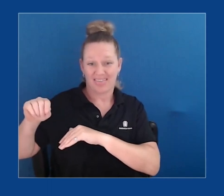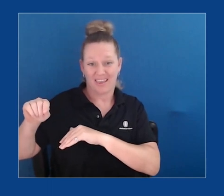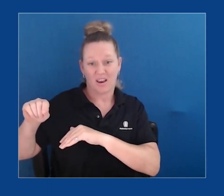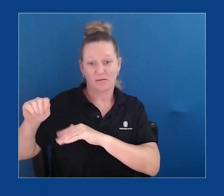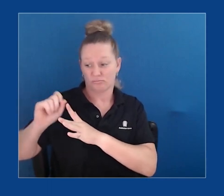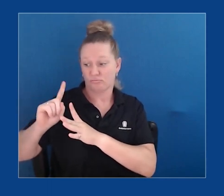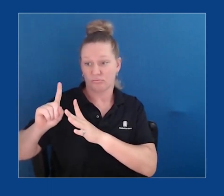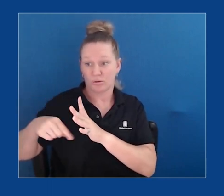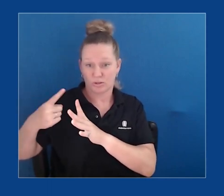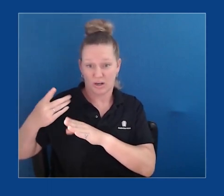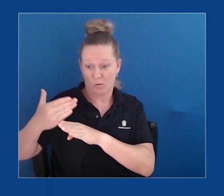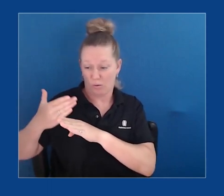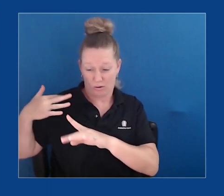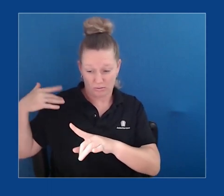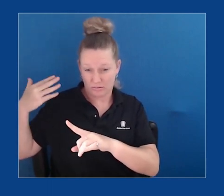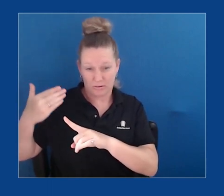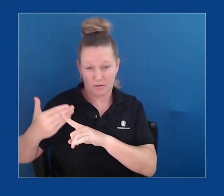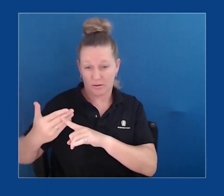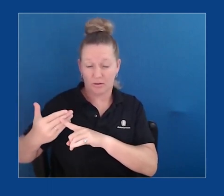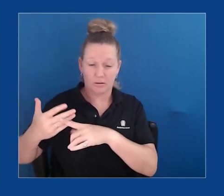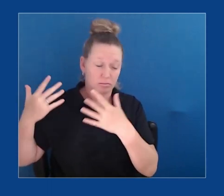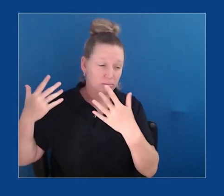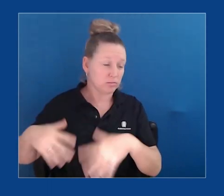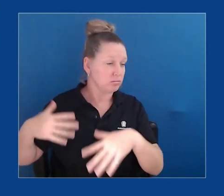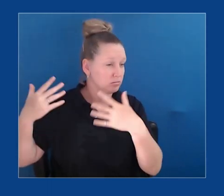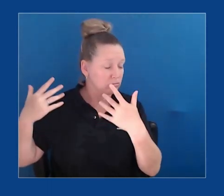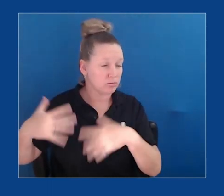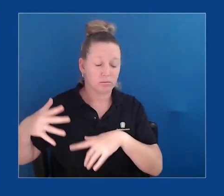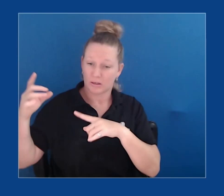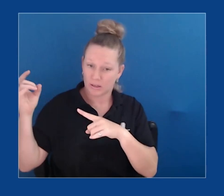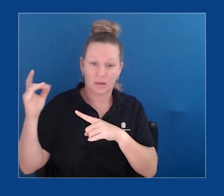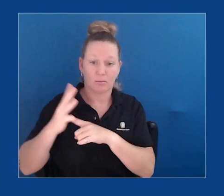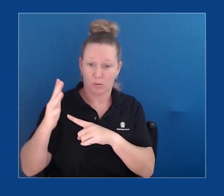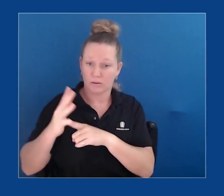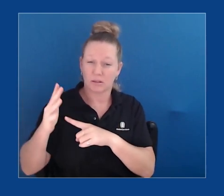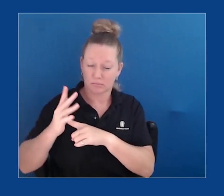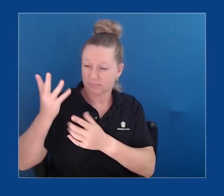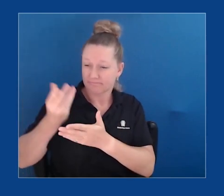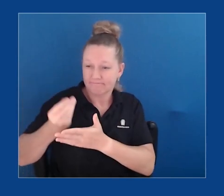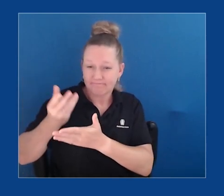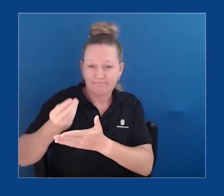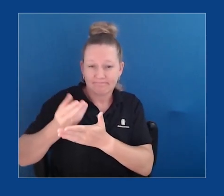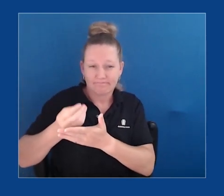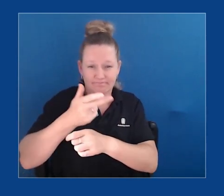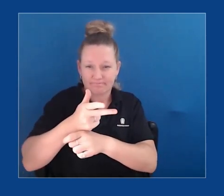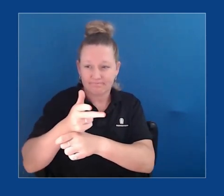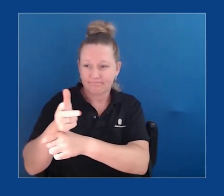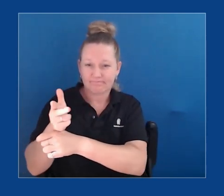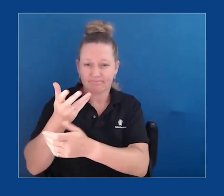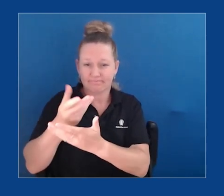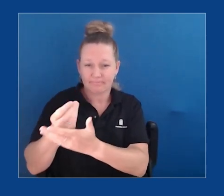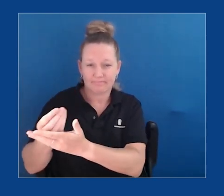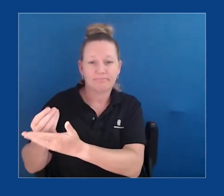absolutely incredibly important for documentation and recording, and that will be